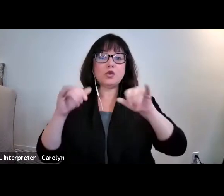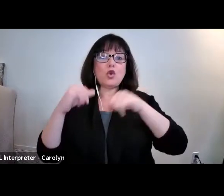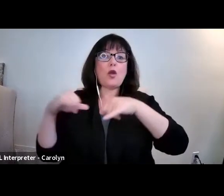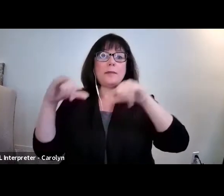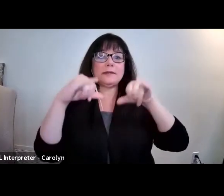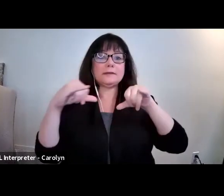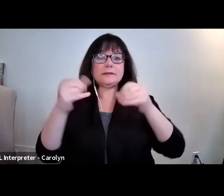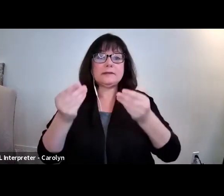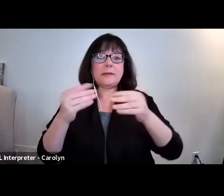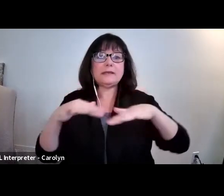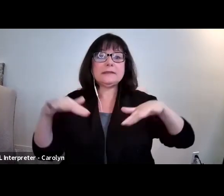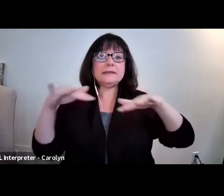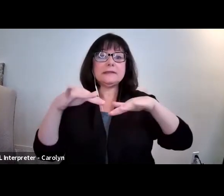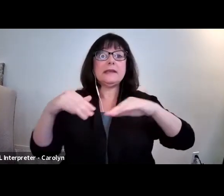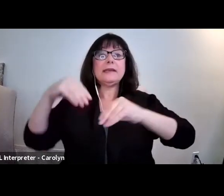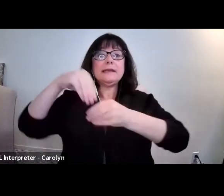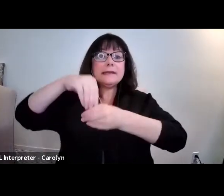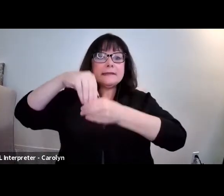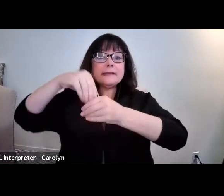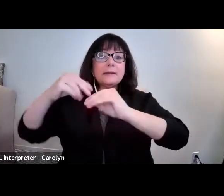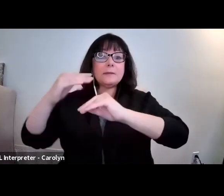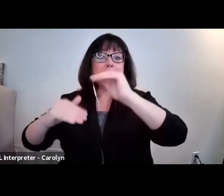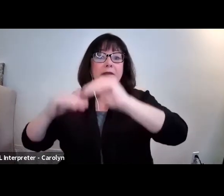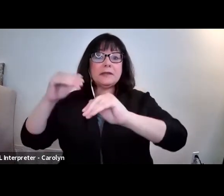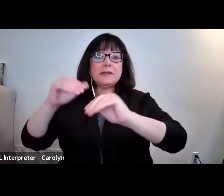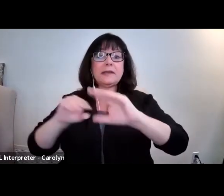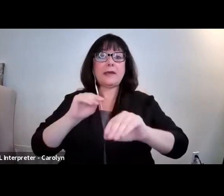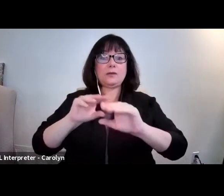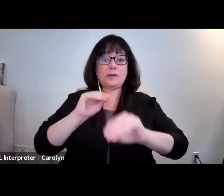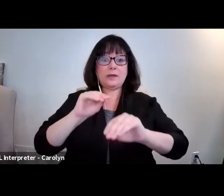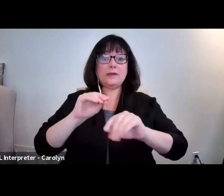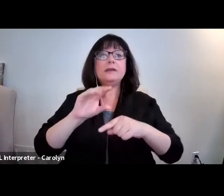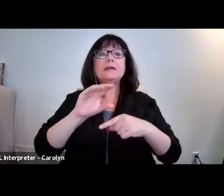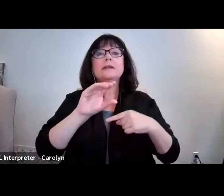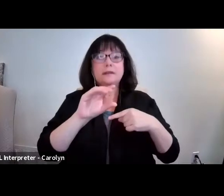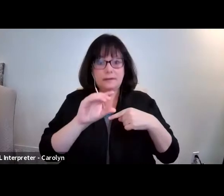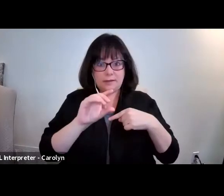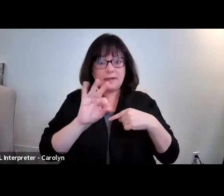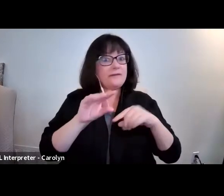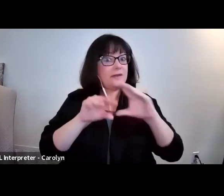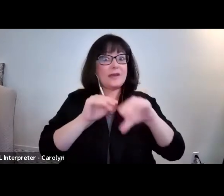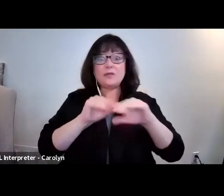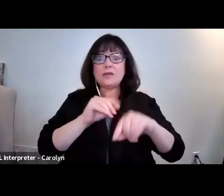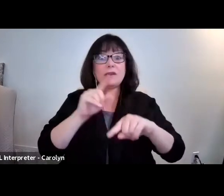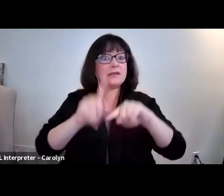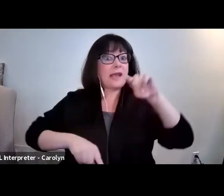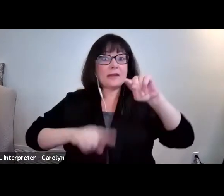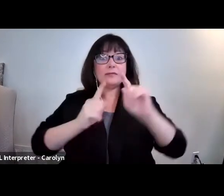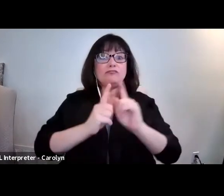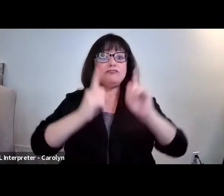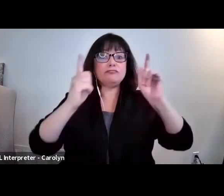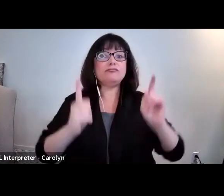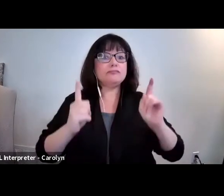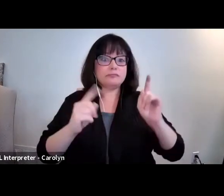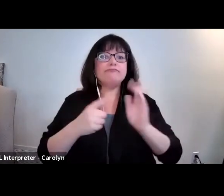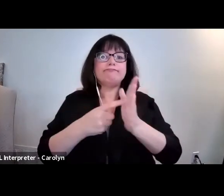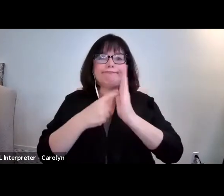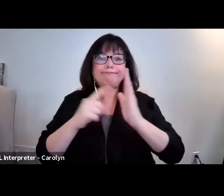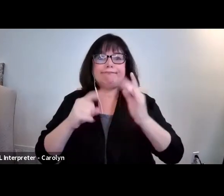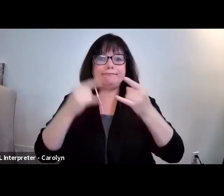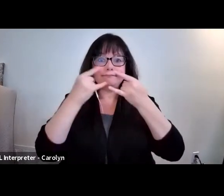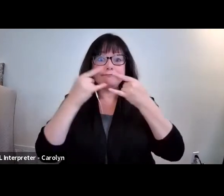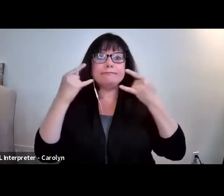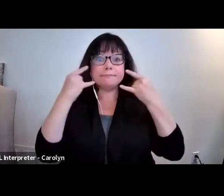social distancing cannot be easily maintained, outside as well. I'm urging everyone to sign up